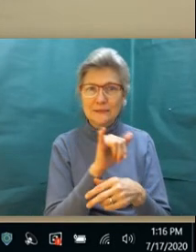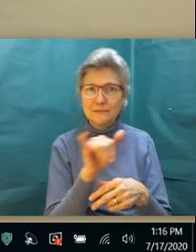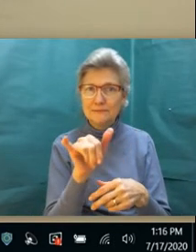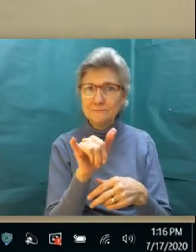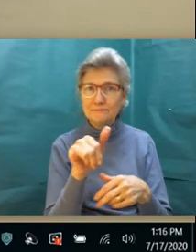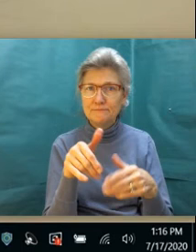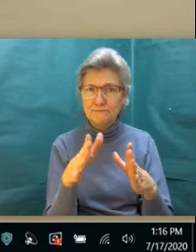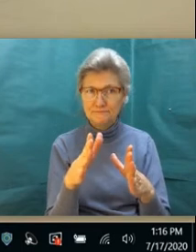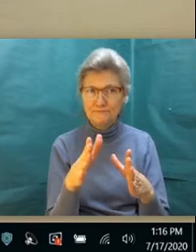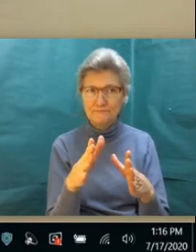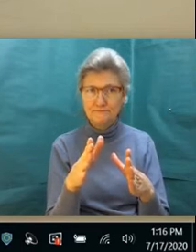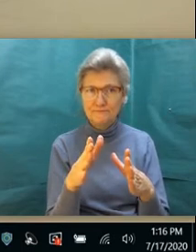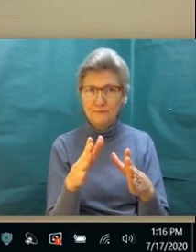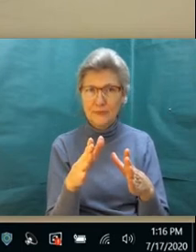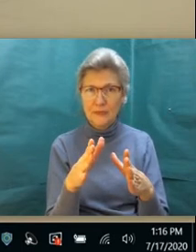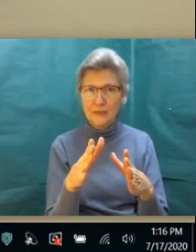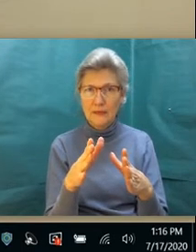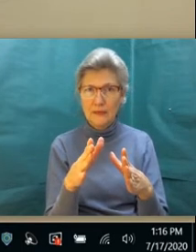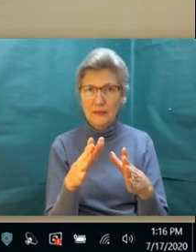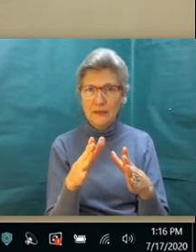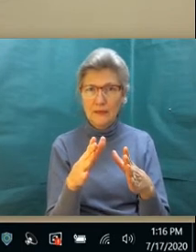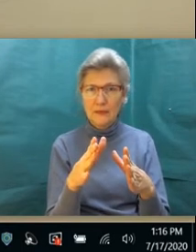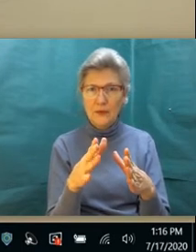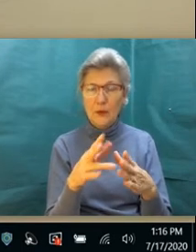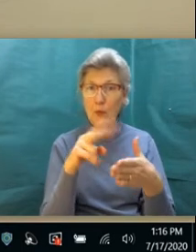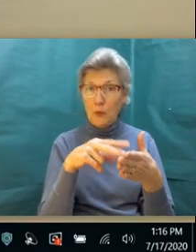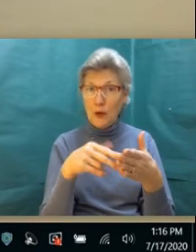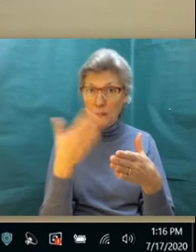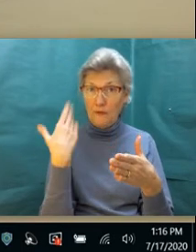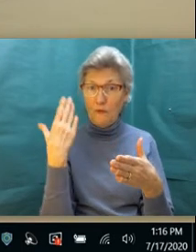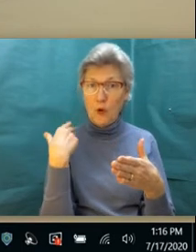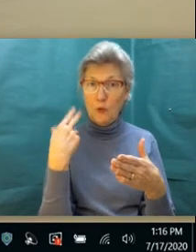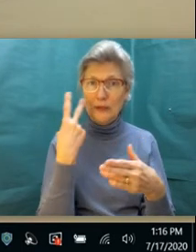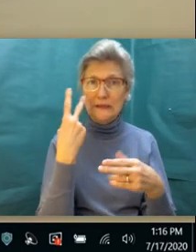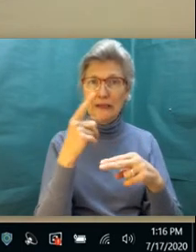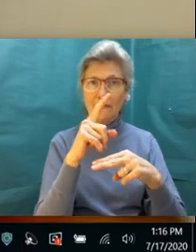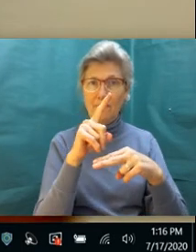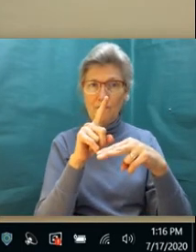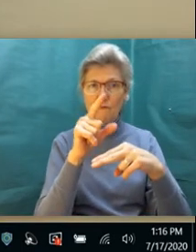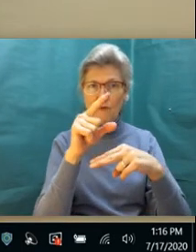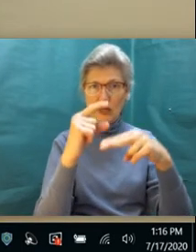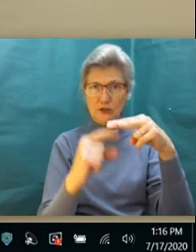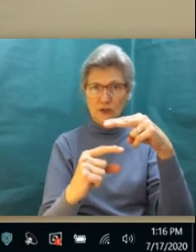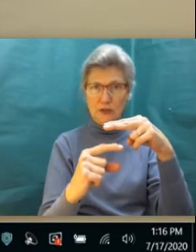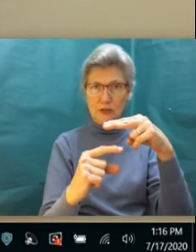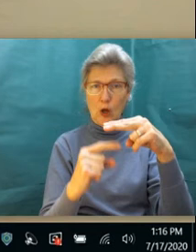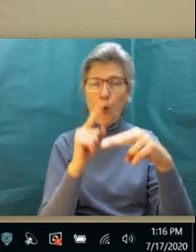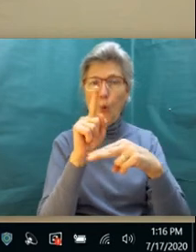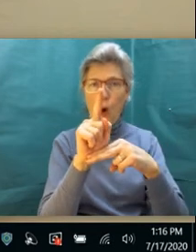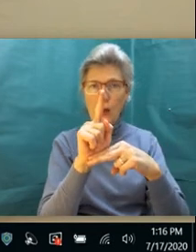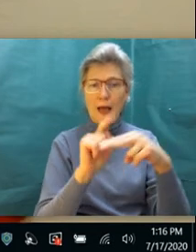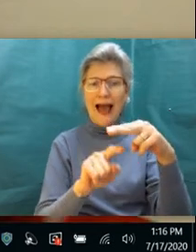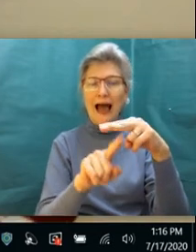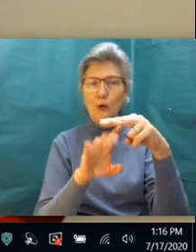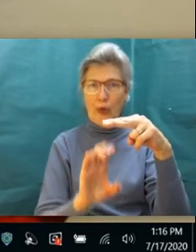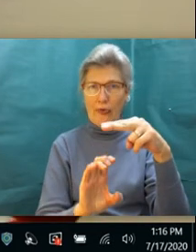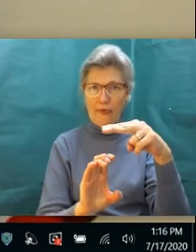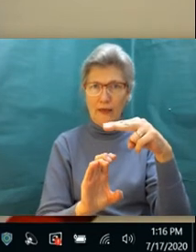way that we read it when we see the fraction, and that would be, again,